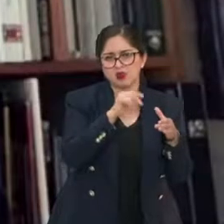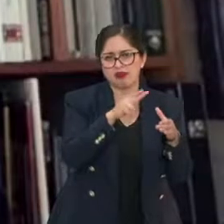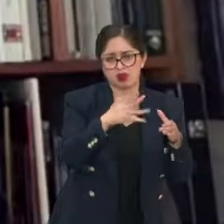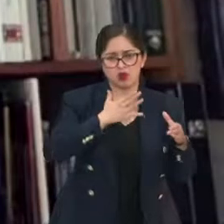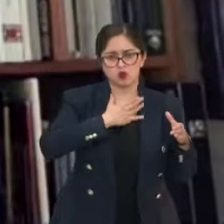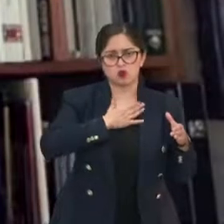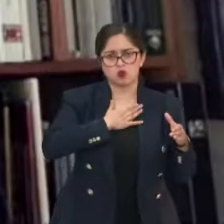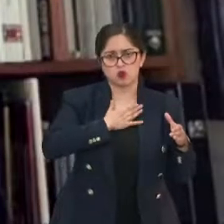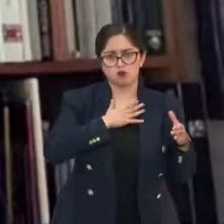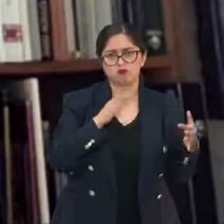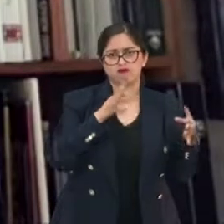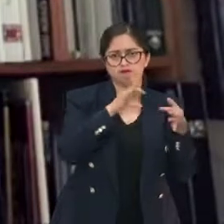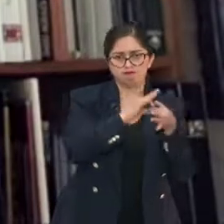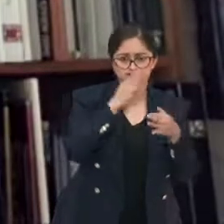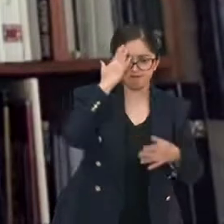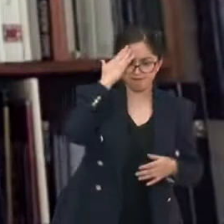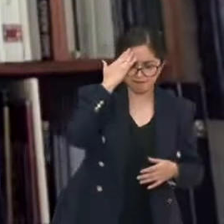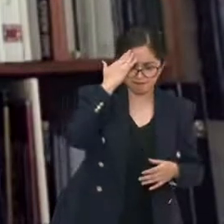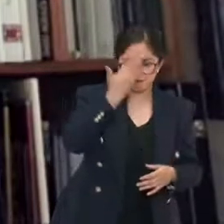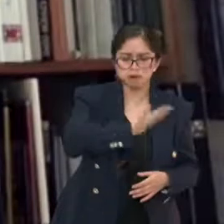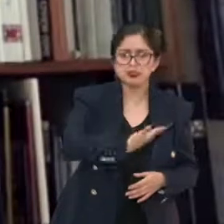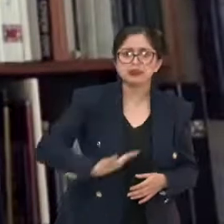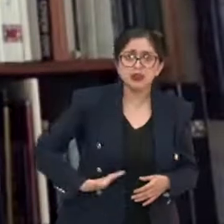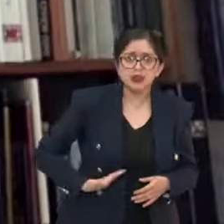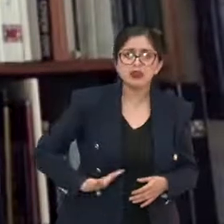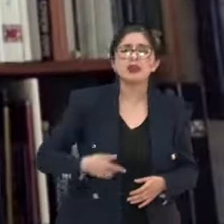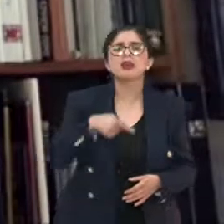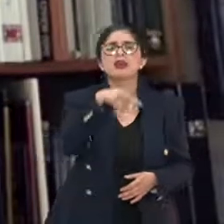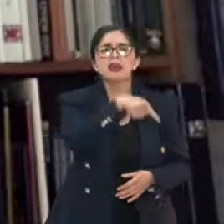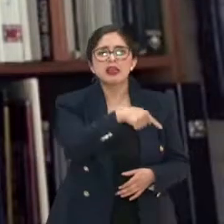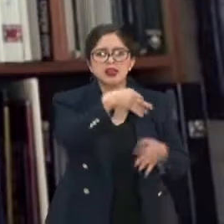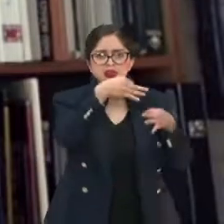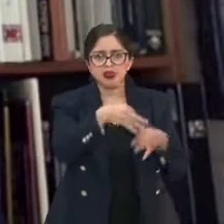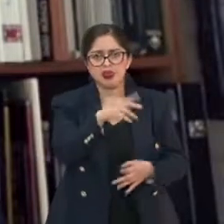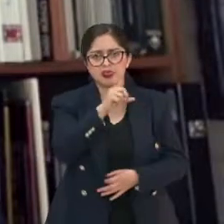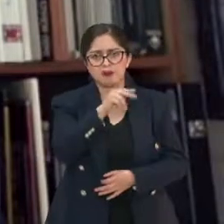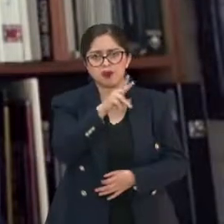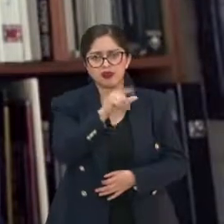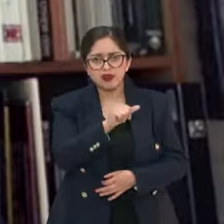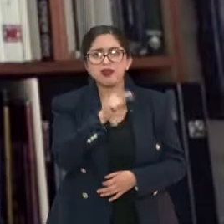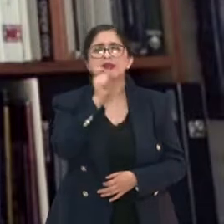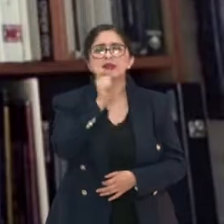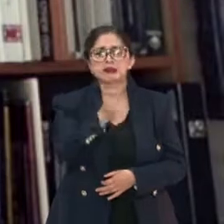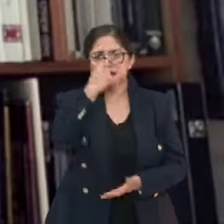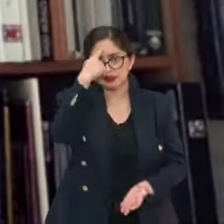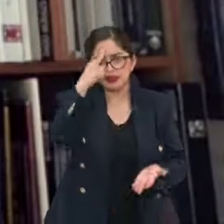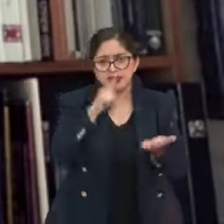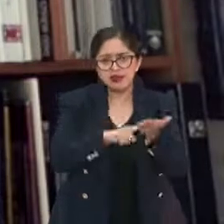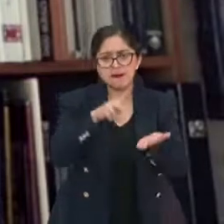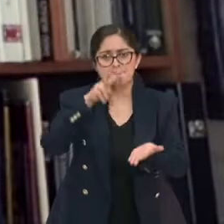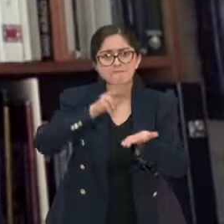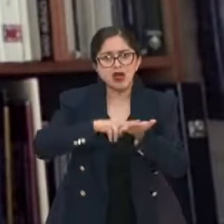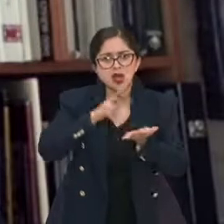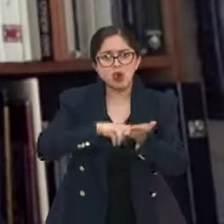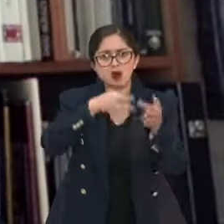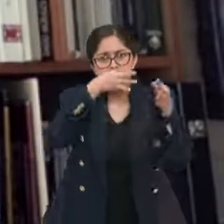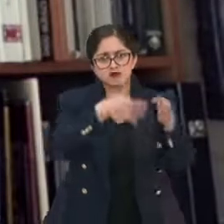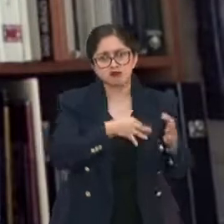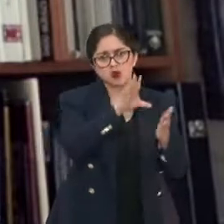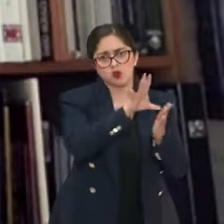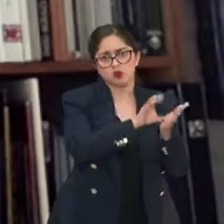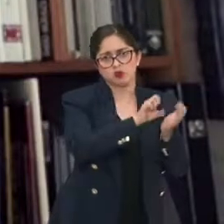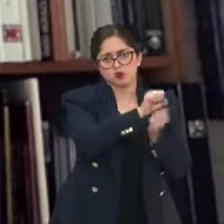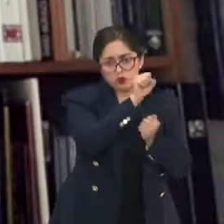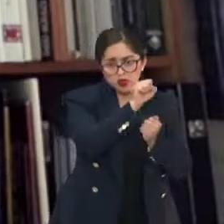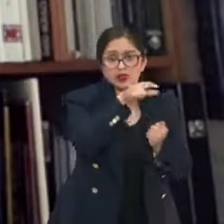Ciudadana, which is, I am the chair of that, is a democratic institution that believes in the